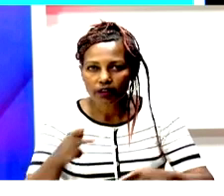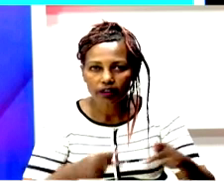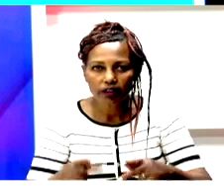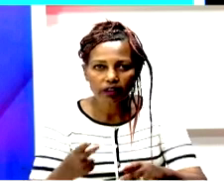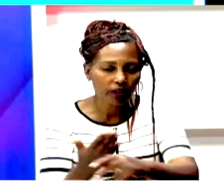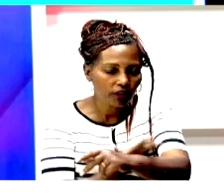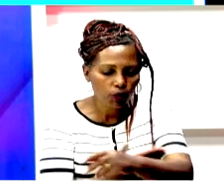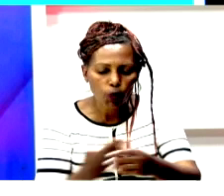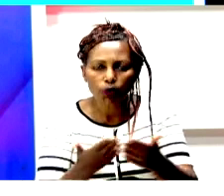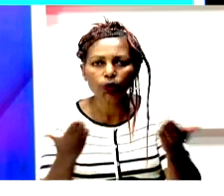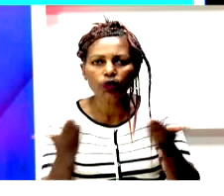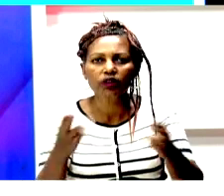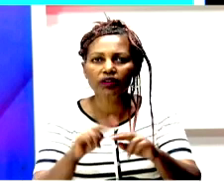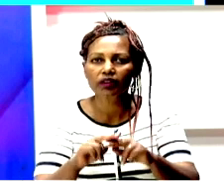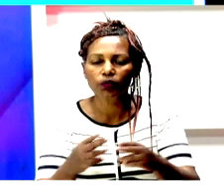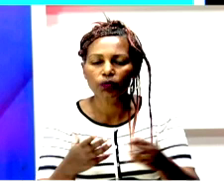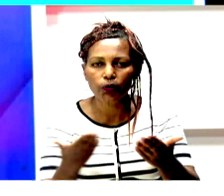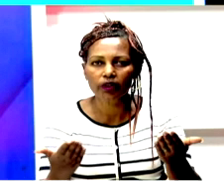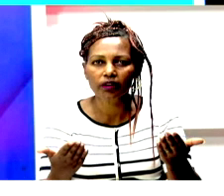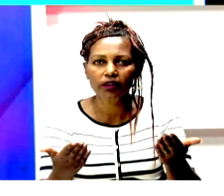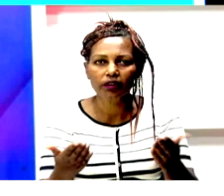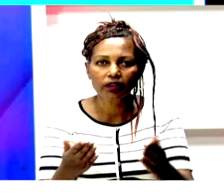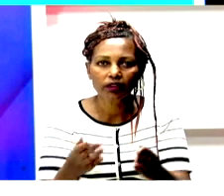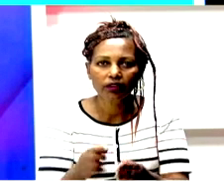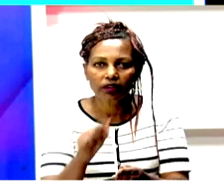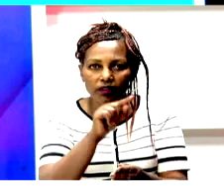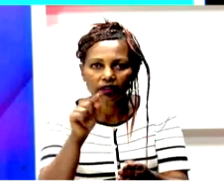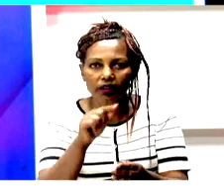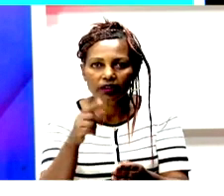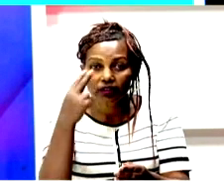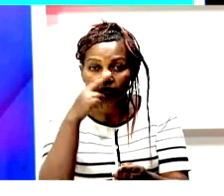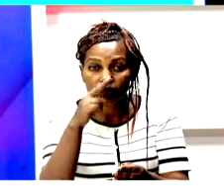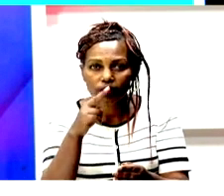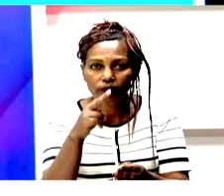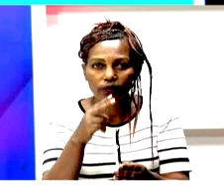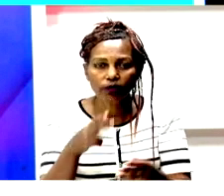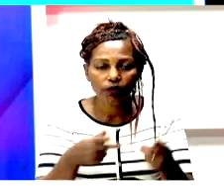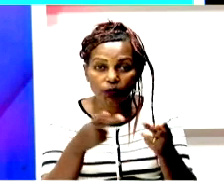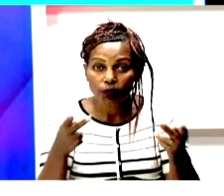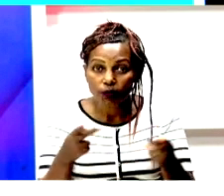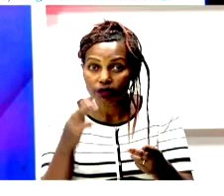sentence. That's the line showing their position.